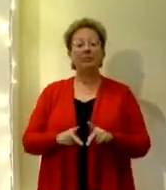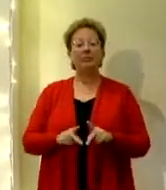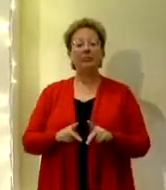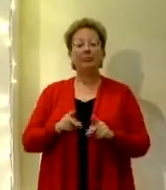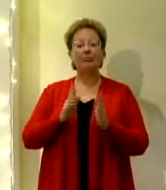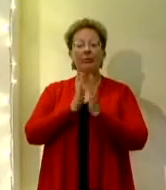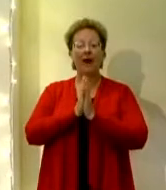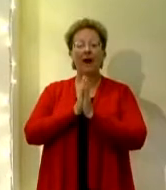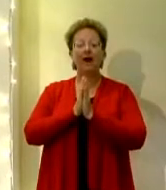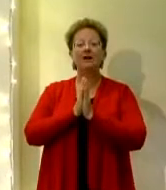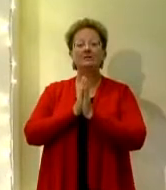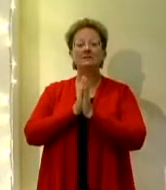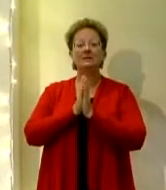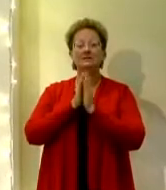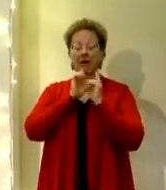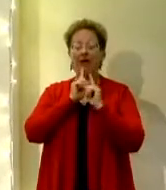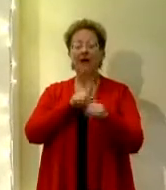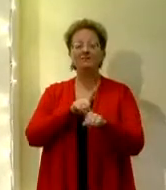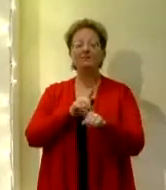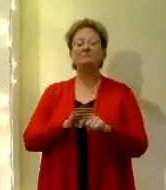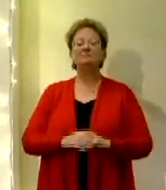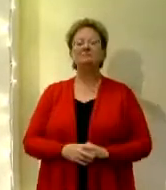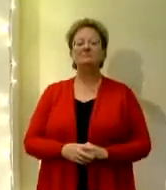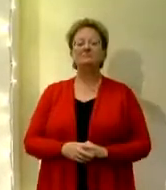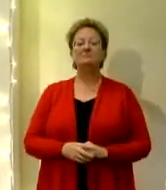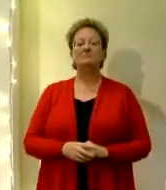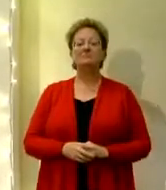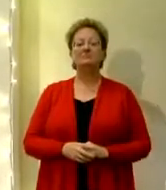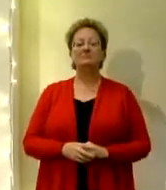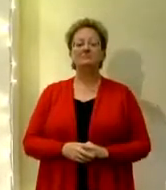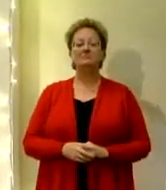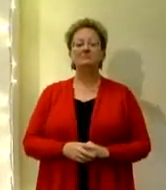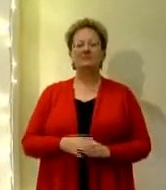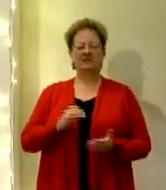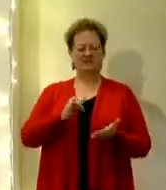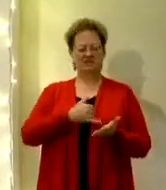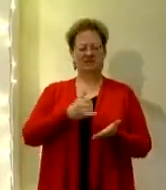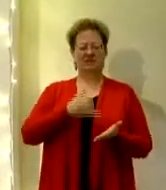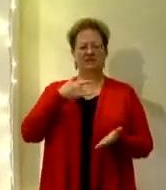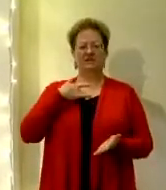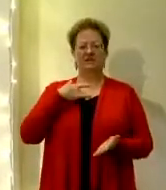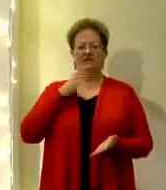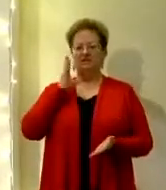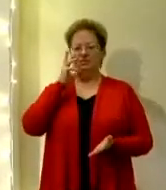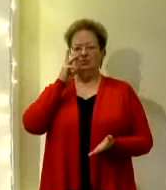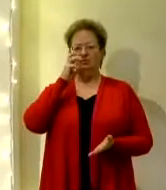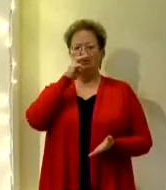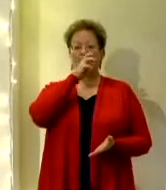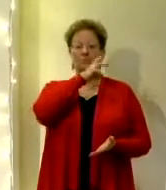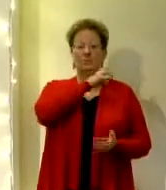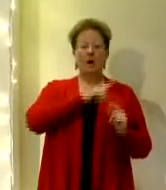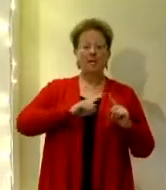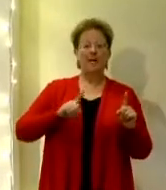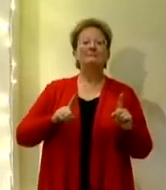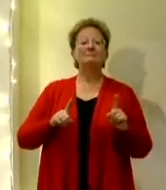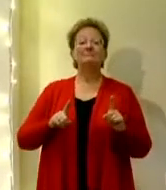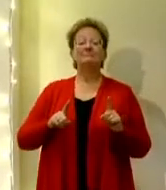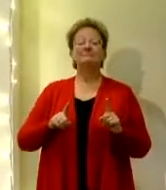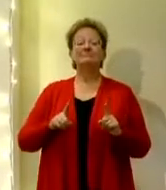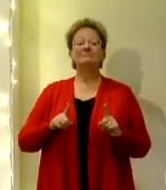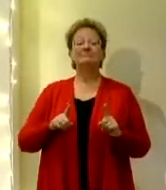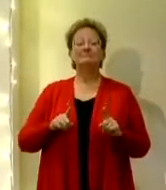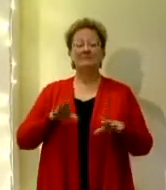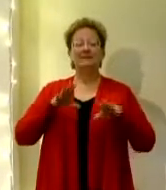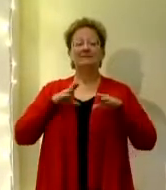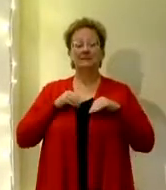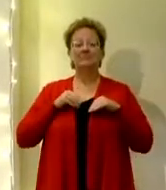and she increases, and he goes, this feels backwards, but this is the doing of the Lord. And so with